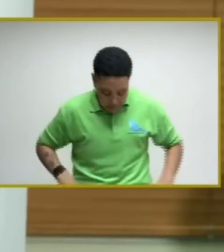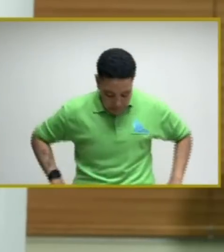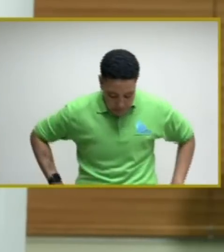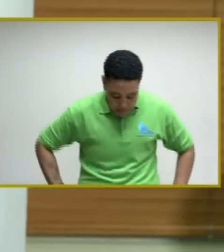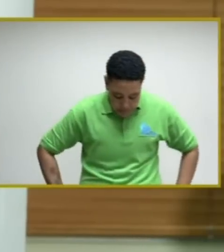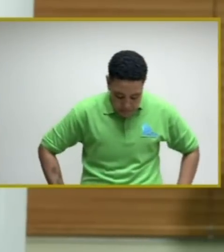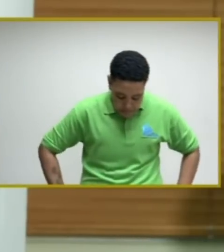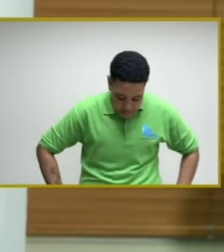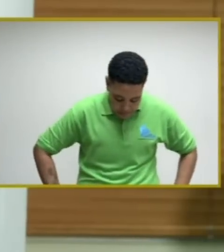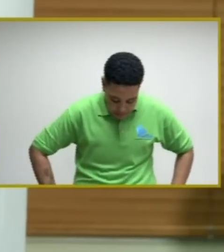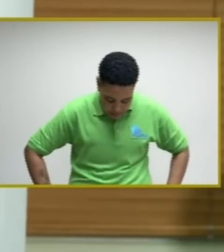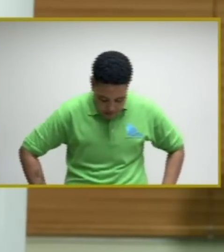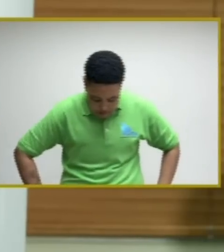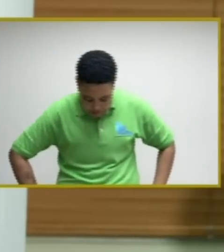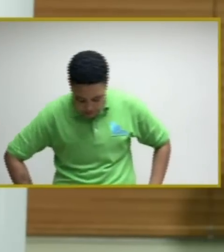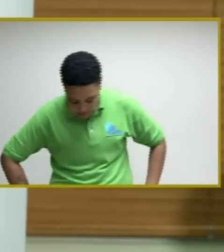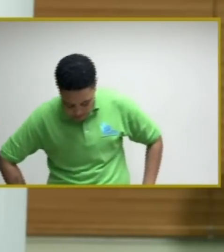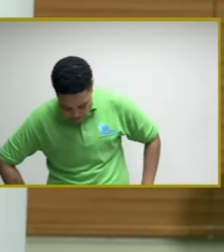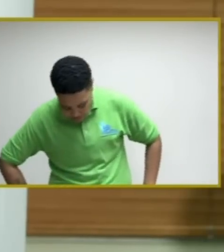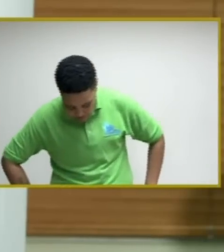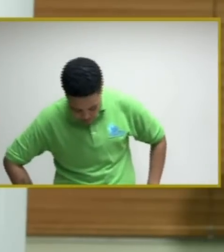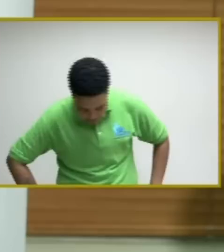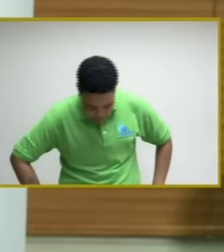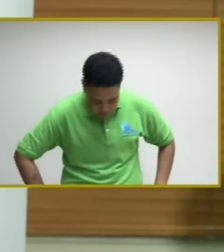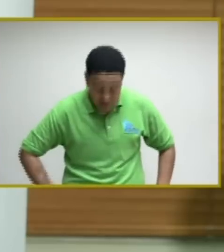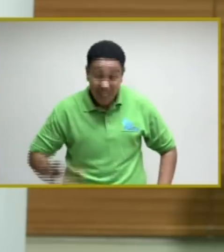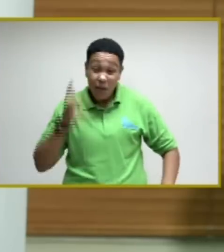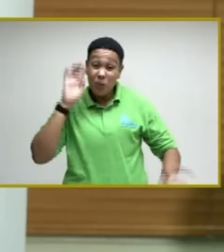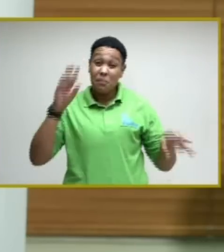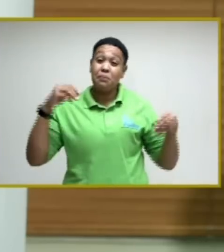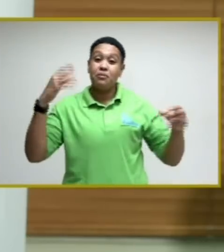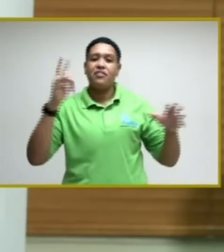with oversight by the public health infrastructure.